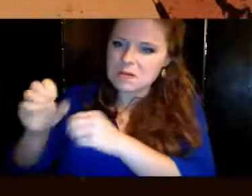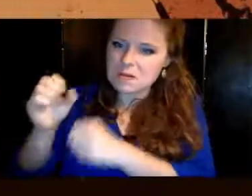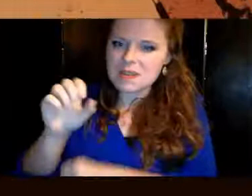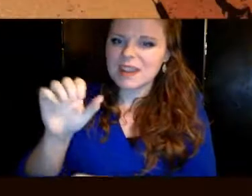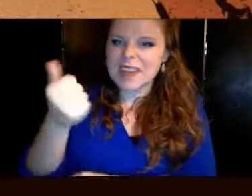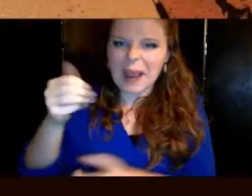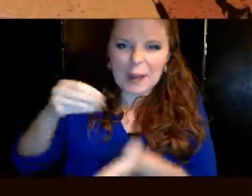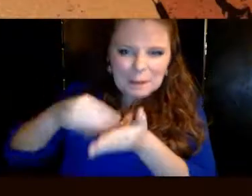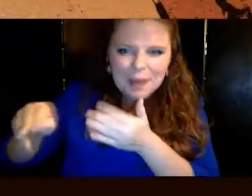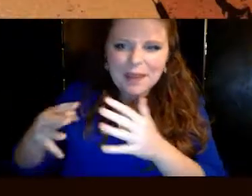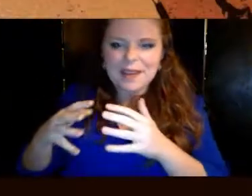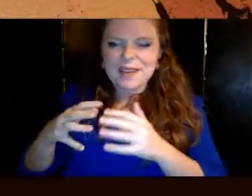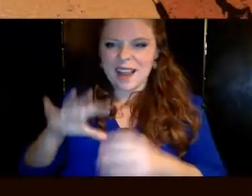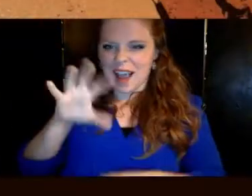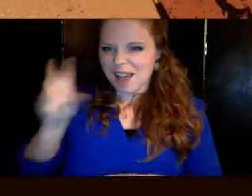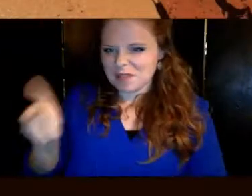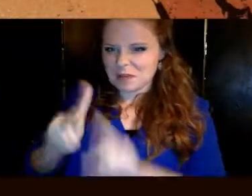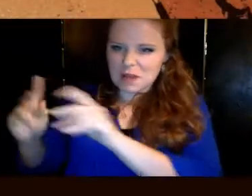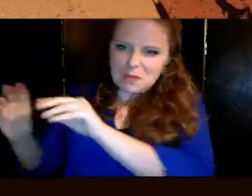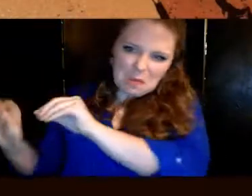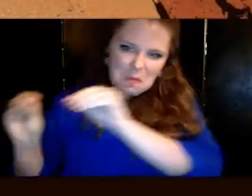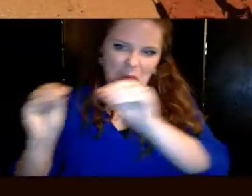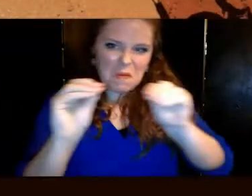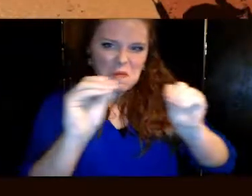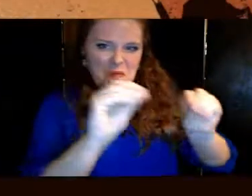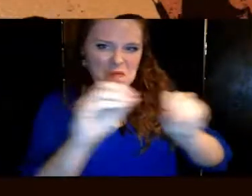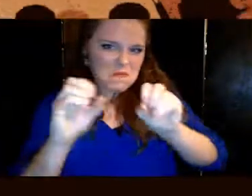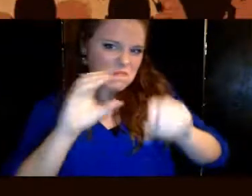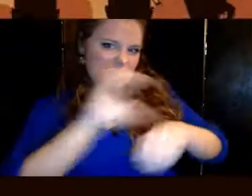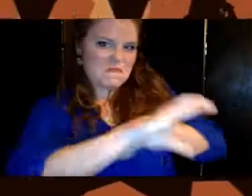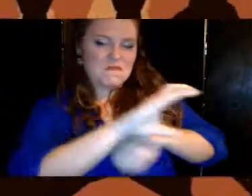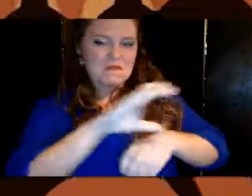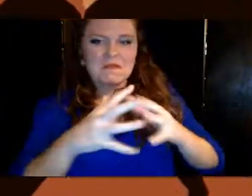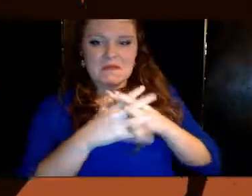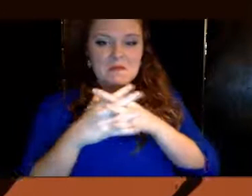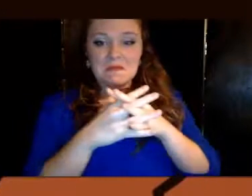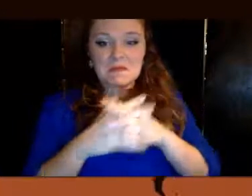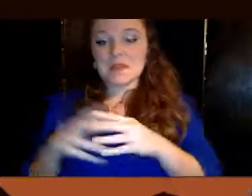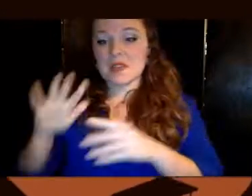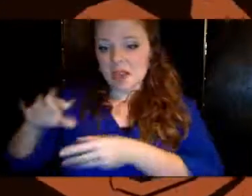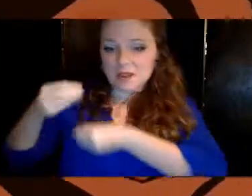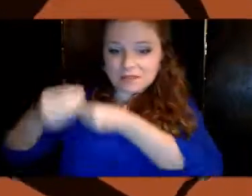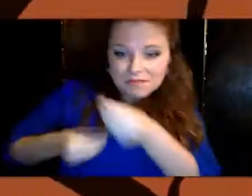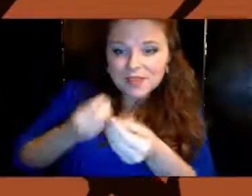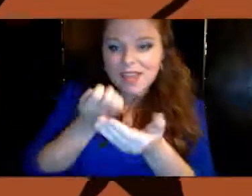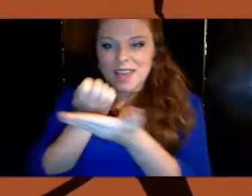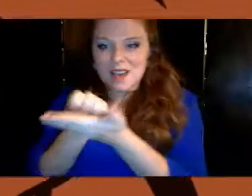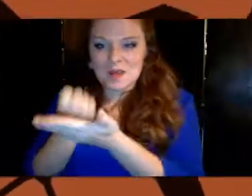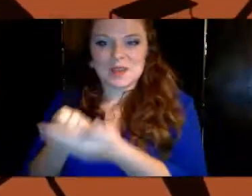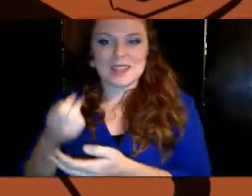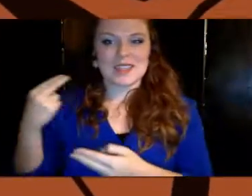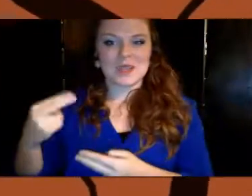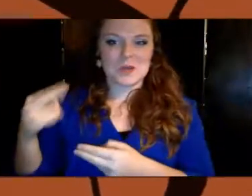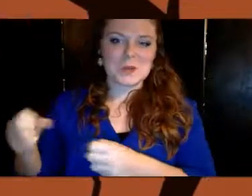to the Americas. The impact it would leave affected not only these slaves and their descendants, but the economies and